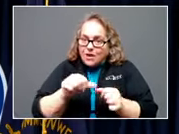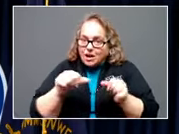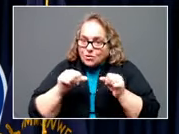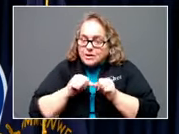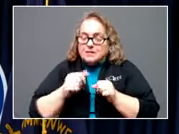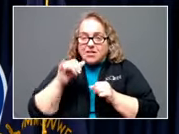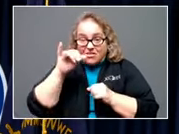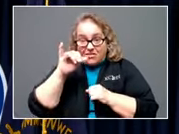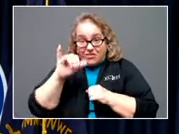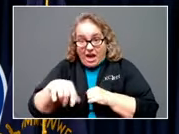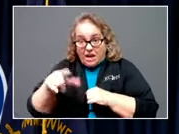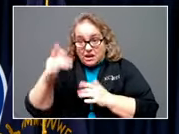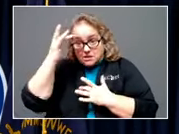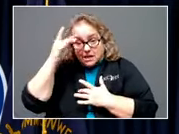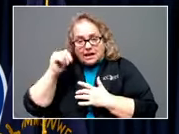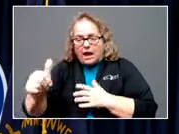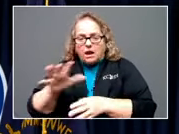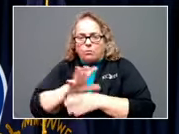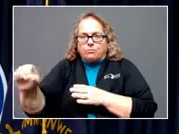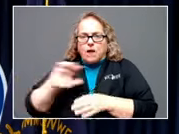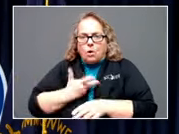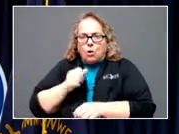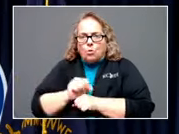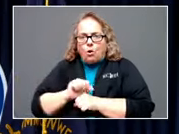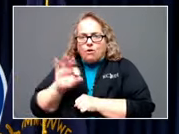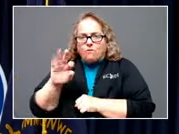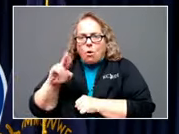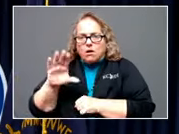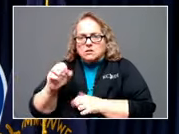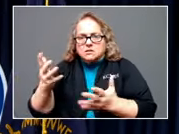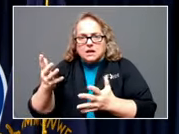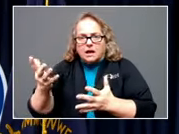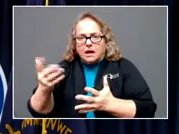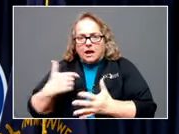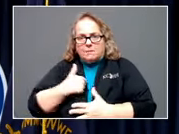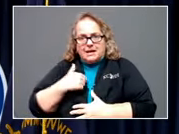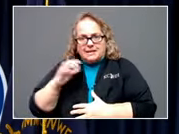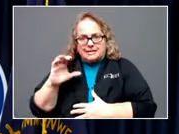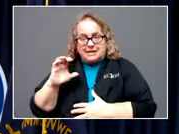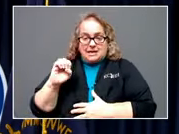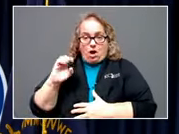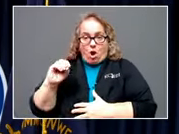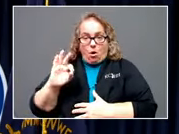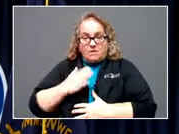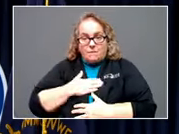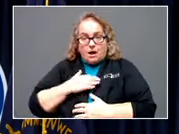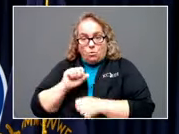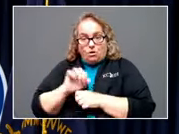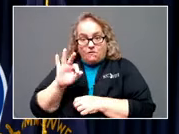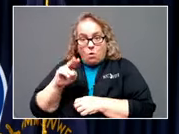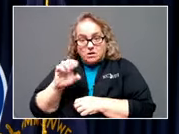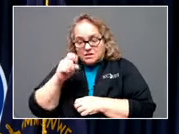workforce for a period of time very quickly. And I, as the CEO of my workforce, think that a mask is a